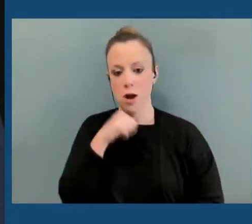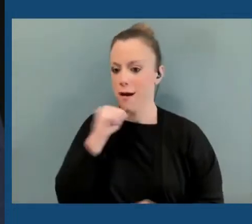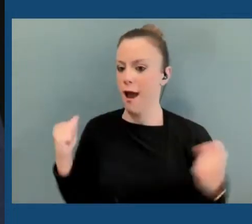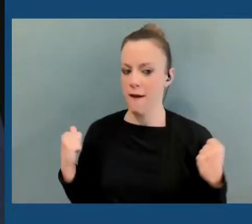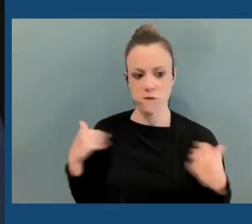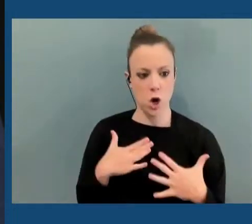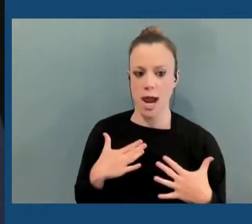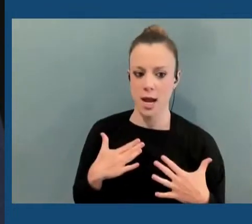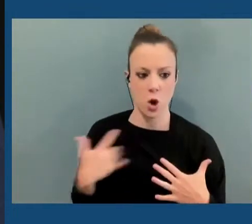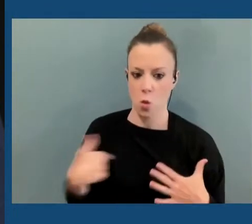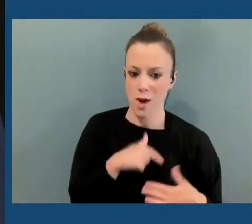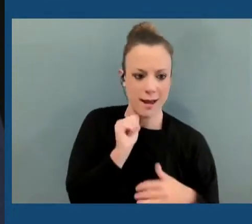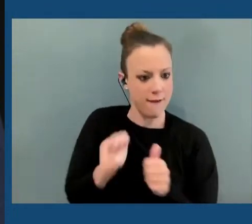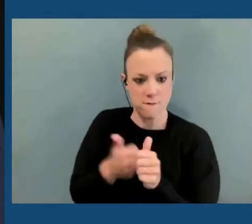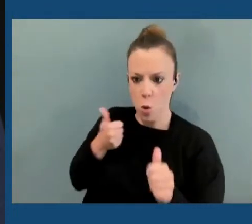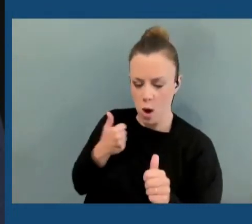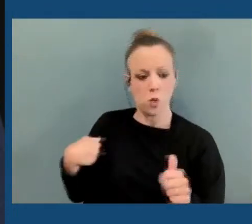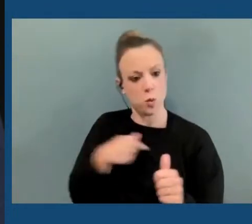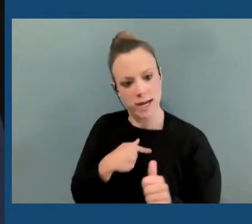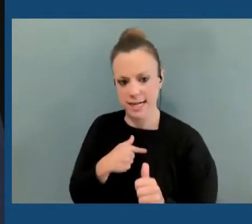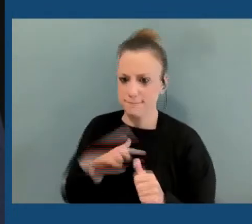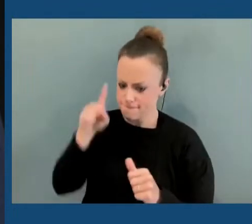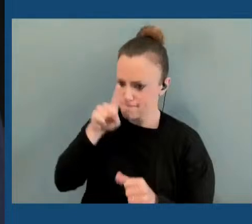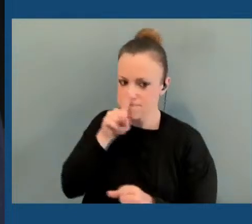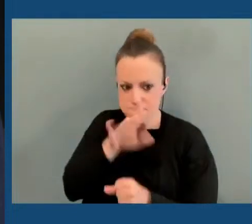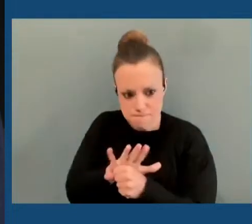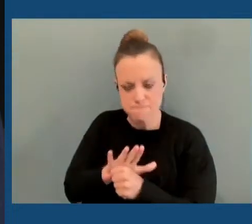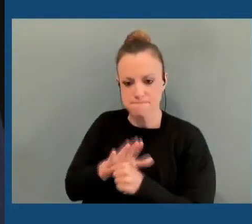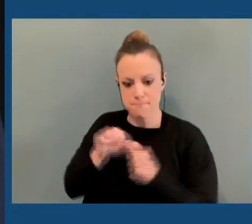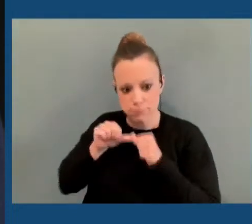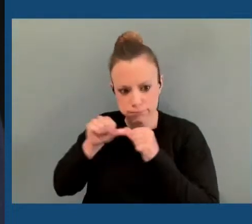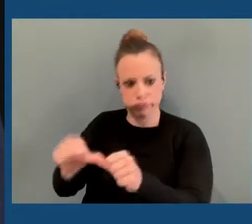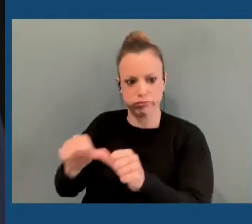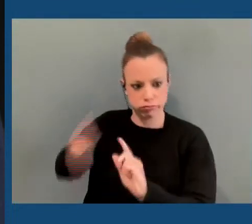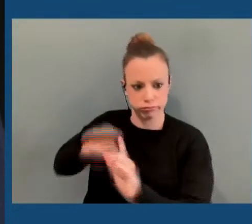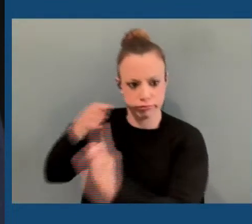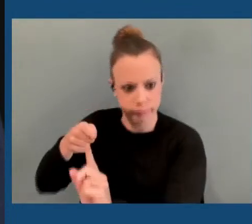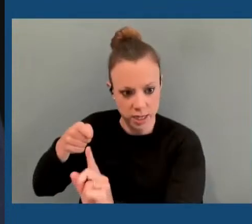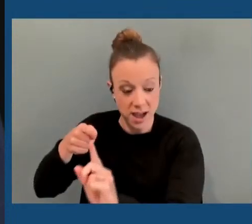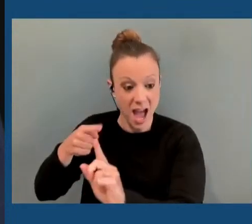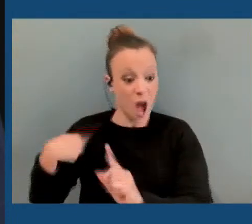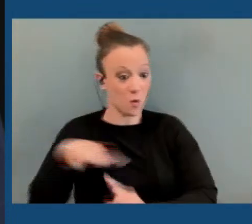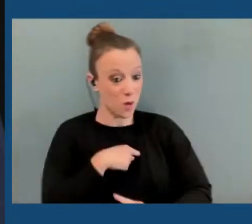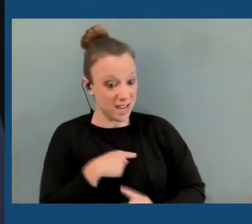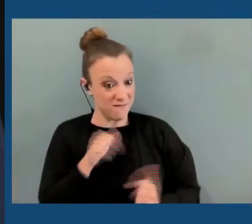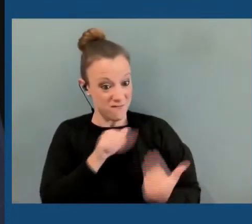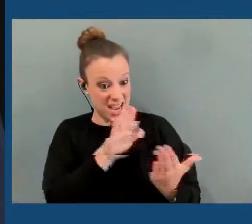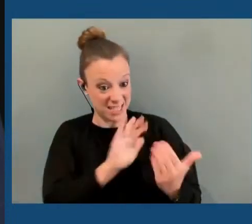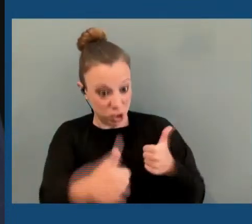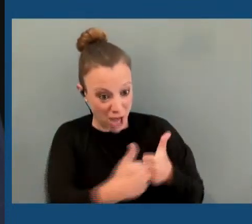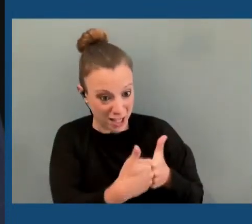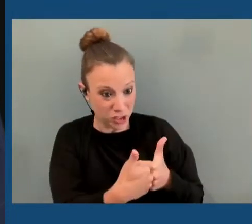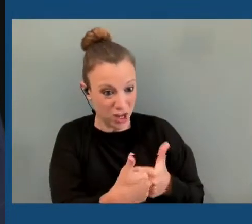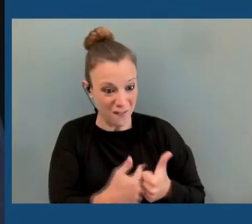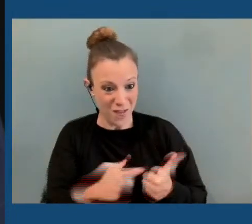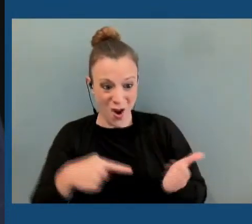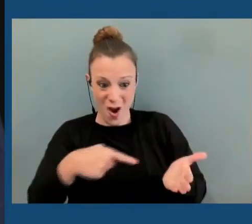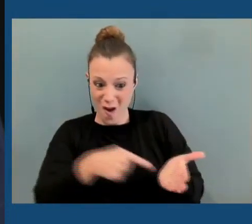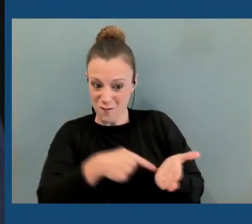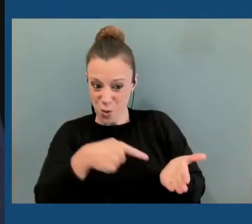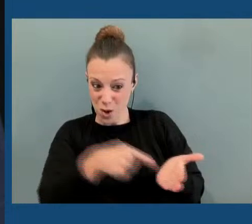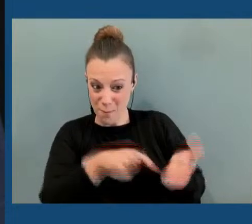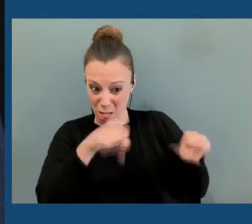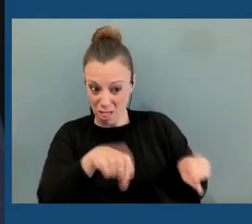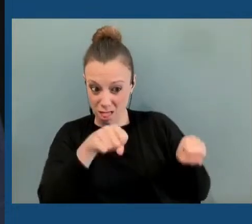to continue tackling affordability for New Yorkers. Everything. What happens is the shortage of